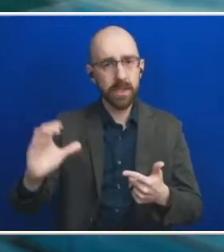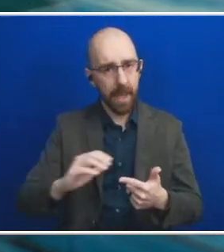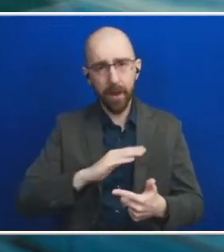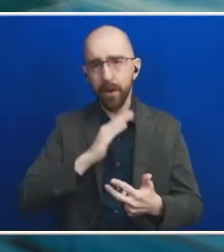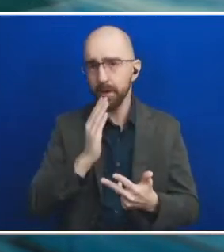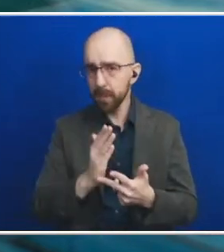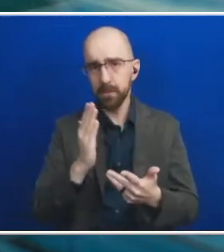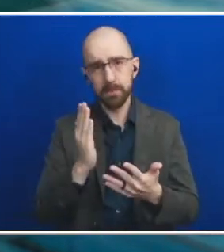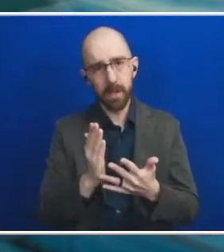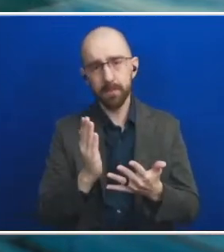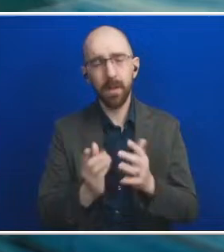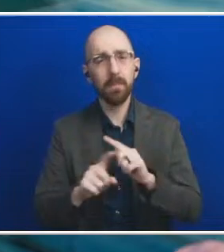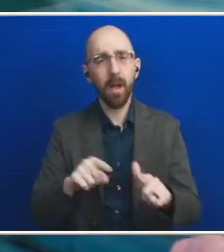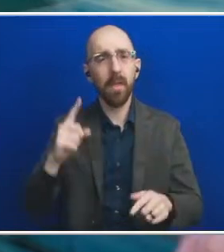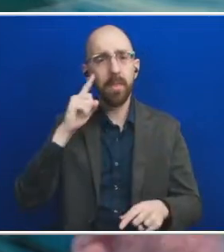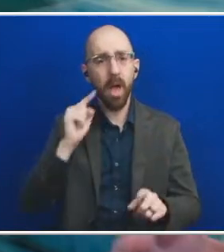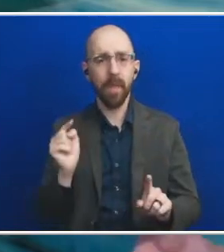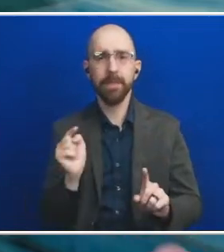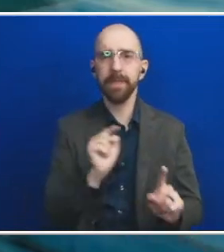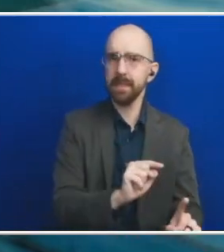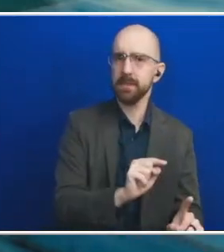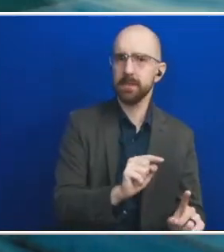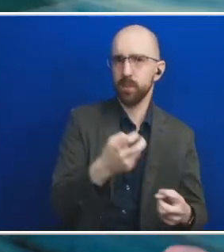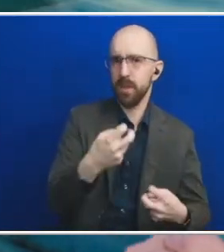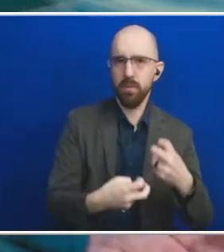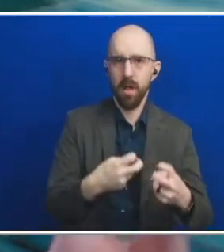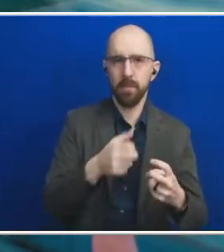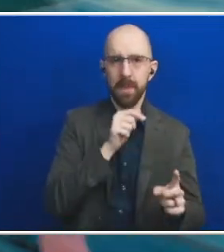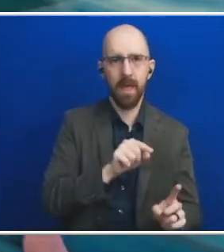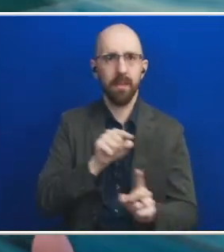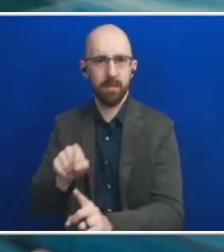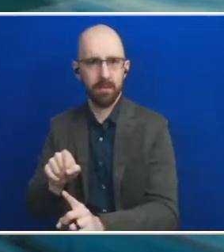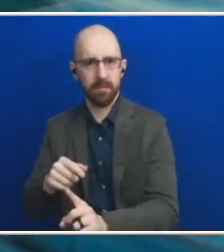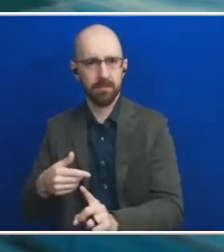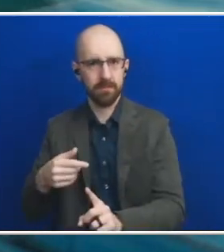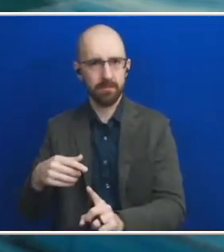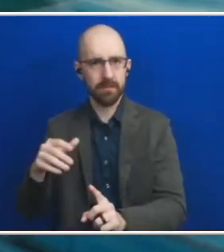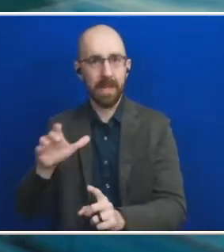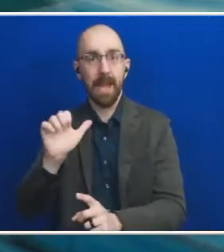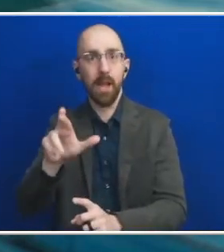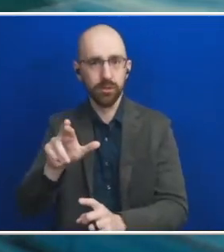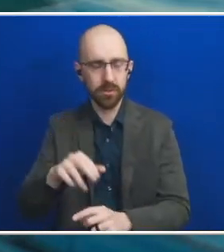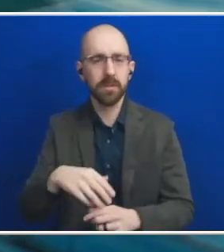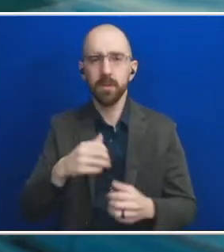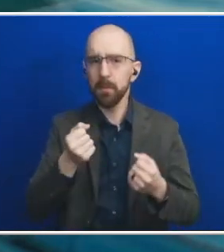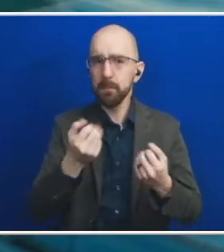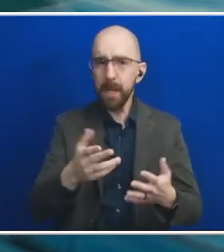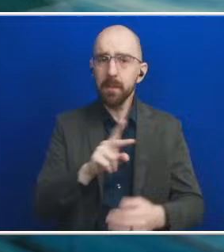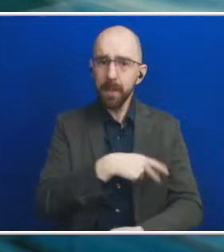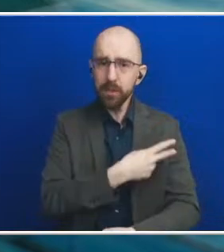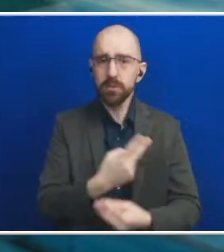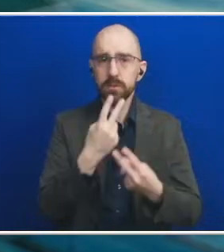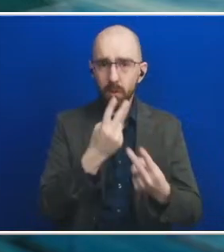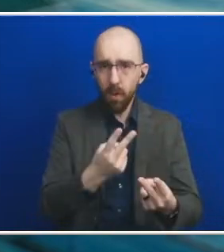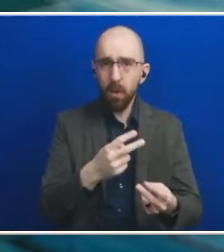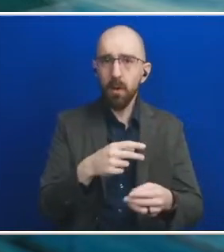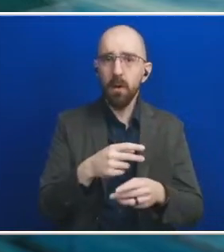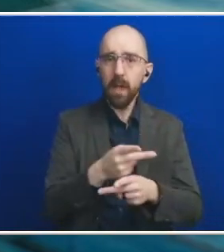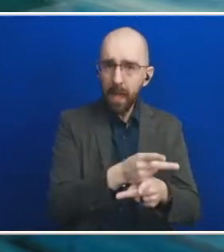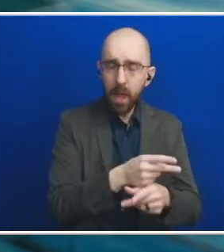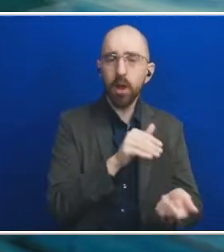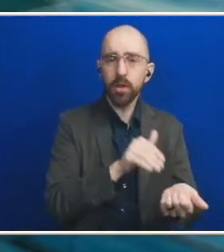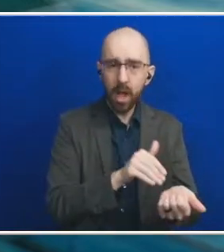off as something else. And so we know that about 75% of patients have sought care and seen multiple physicians before they ultimately got